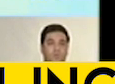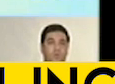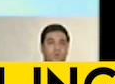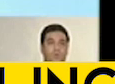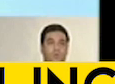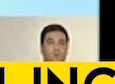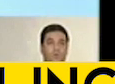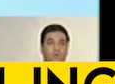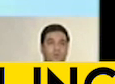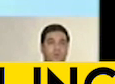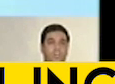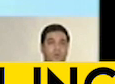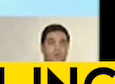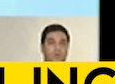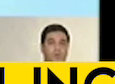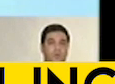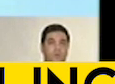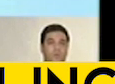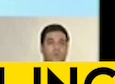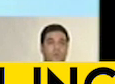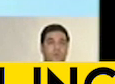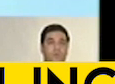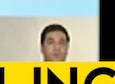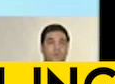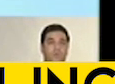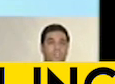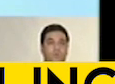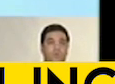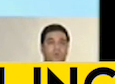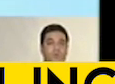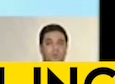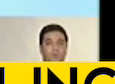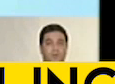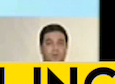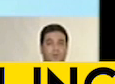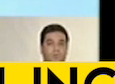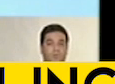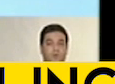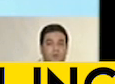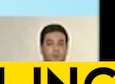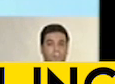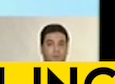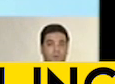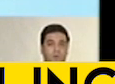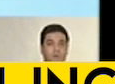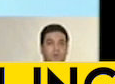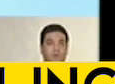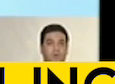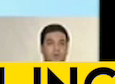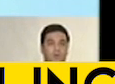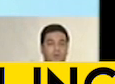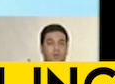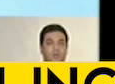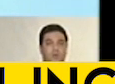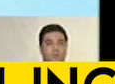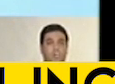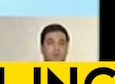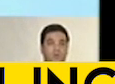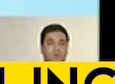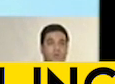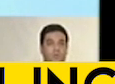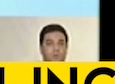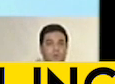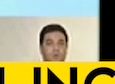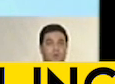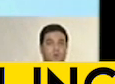bilan tanishib o'tamiz. Bu yerda, ya'ni payom xabar, yil shamol degan ma'noda. Endi har